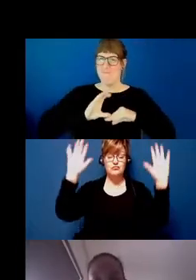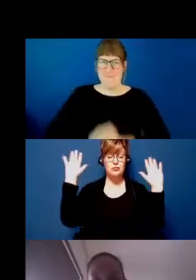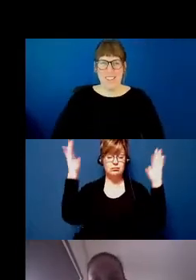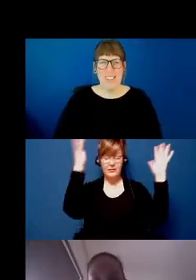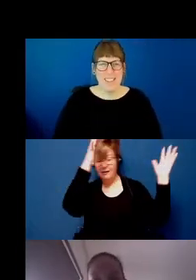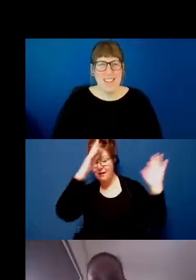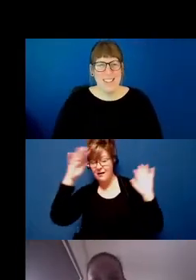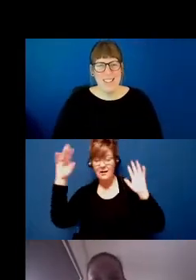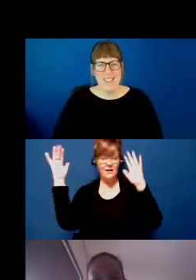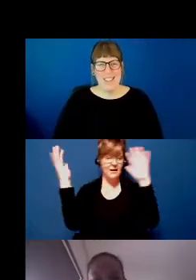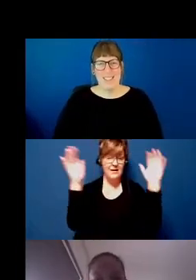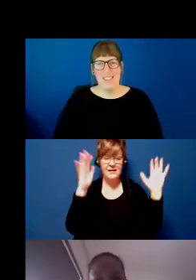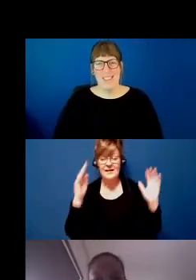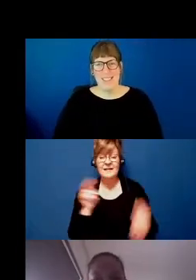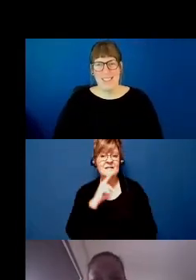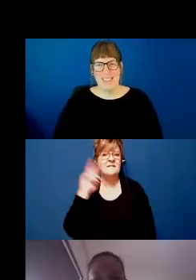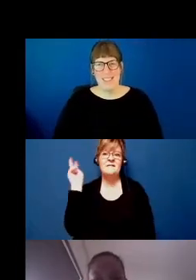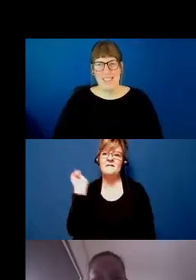parents.